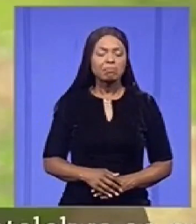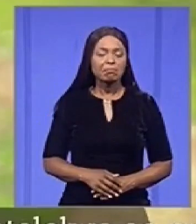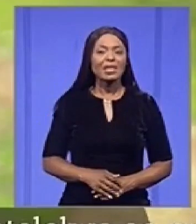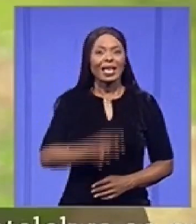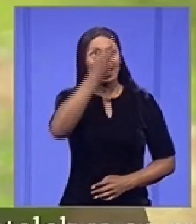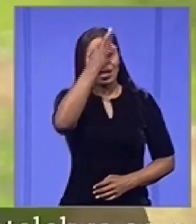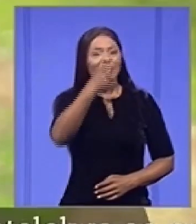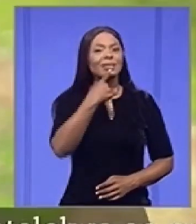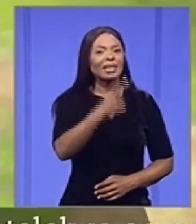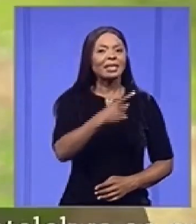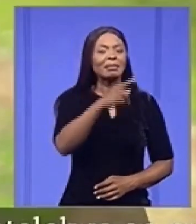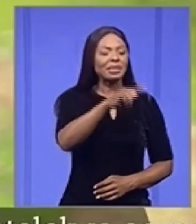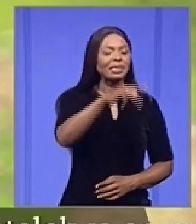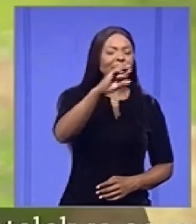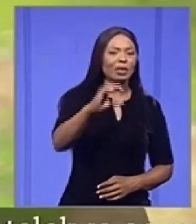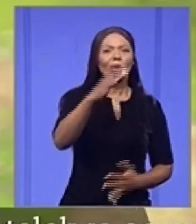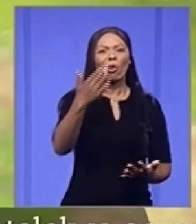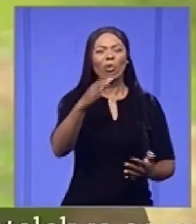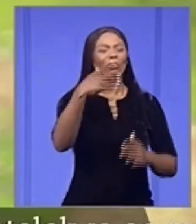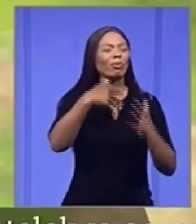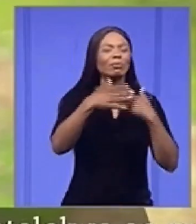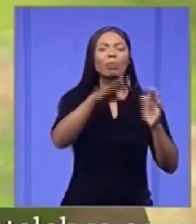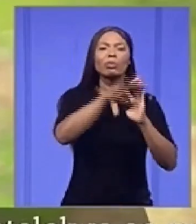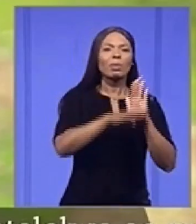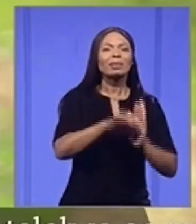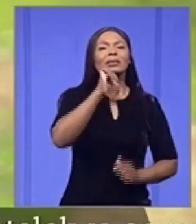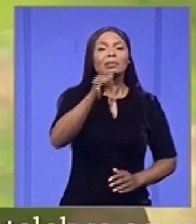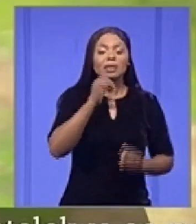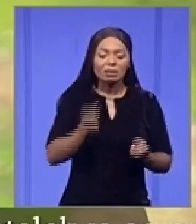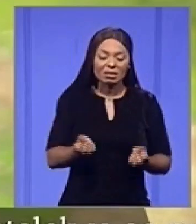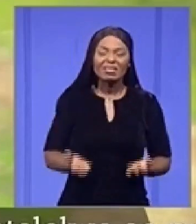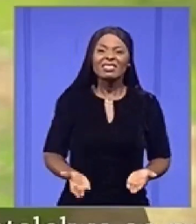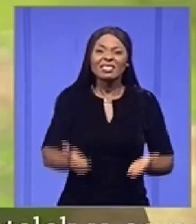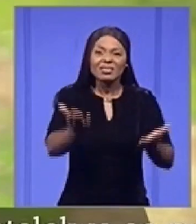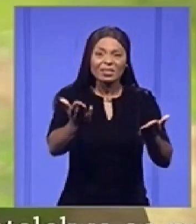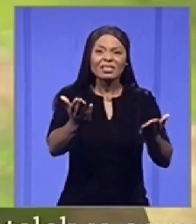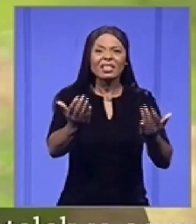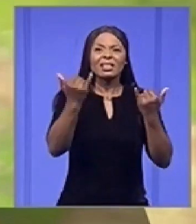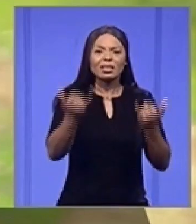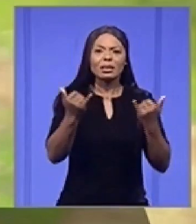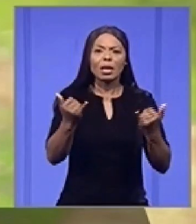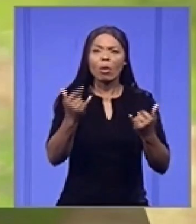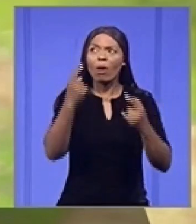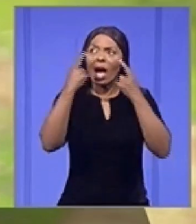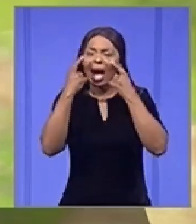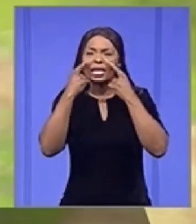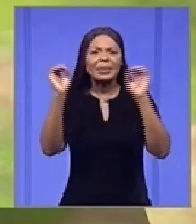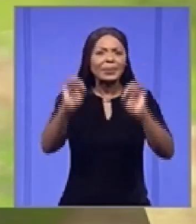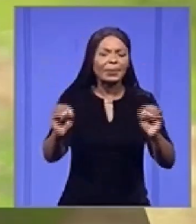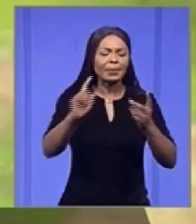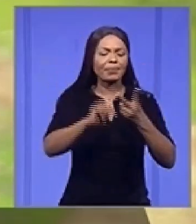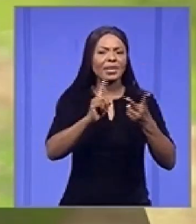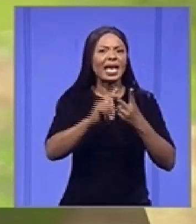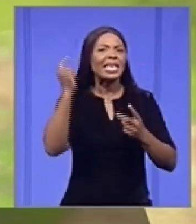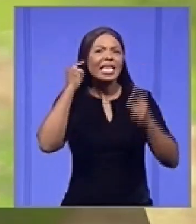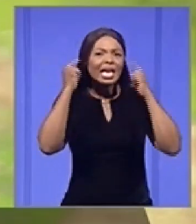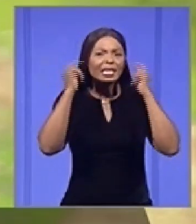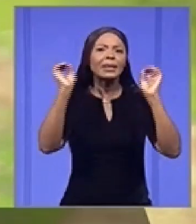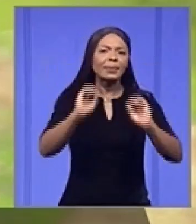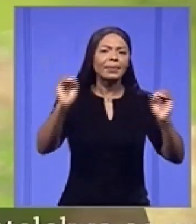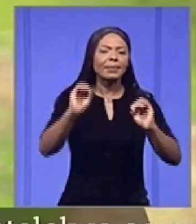project or program. It doesn't matter. Service delivery doesn't have eyes, doesn't have ears. It just have